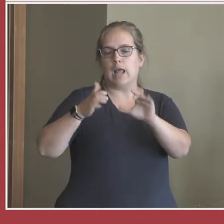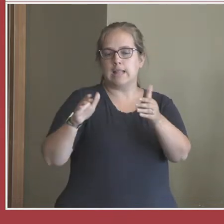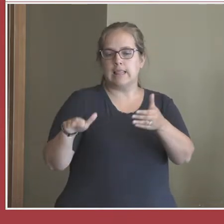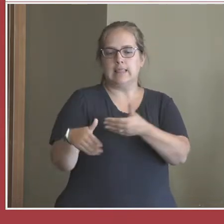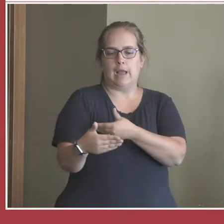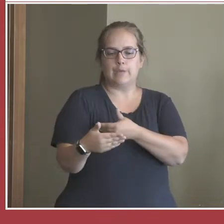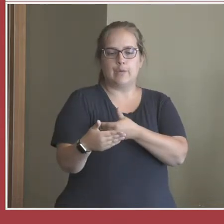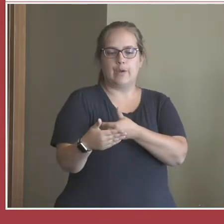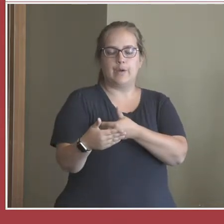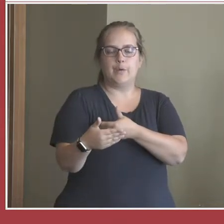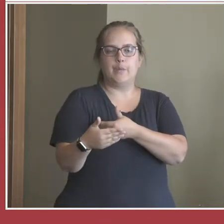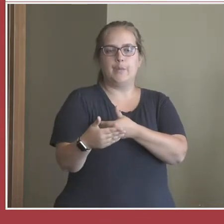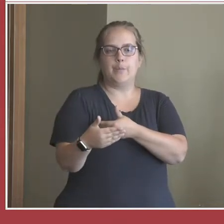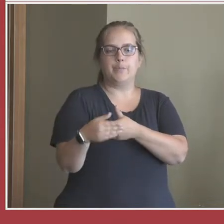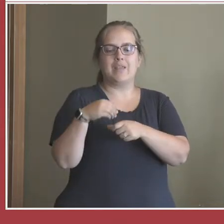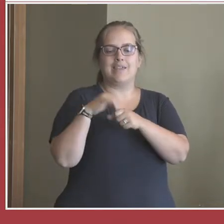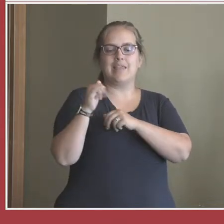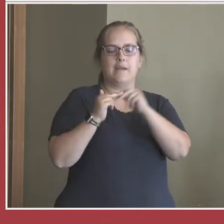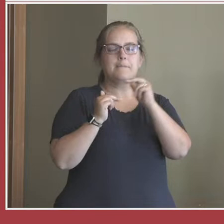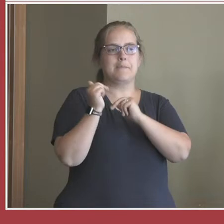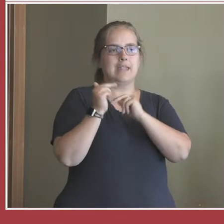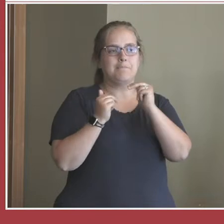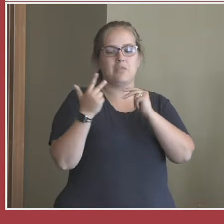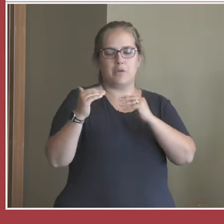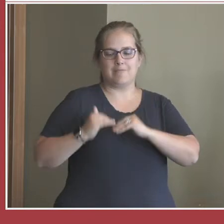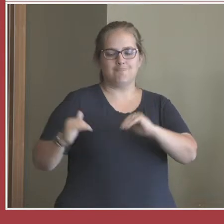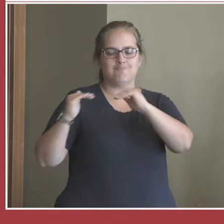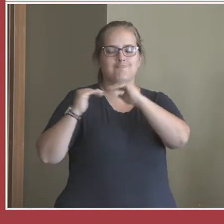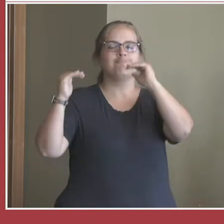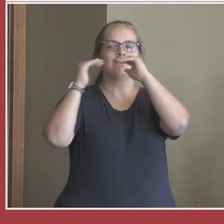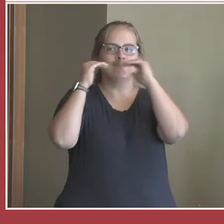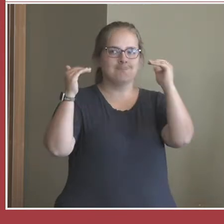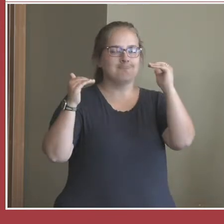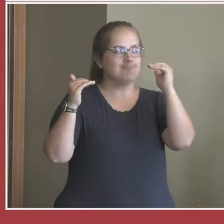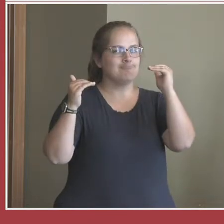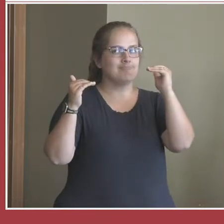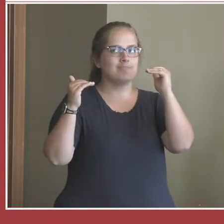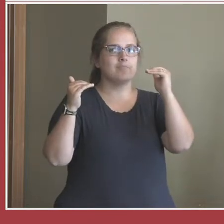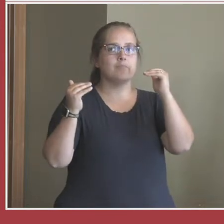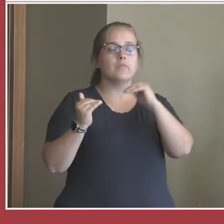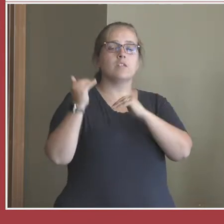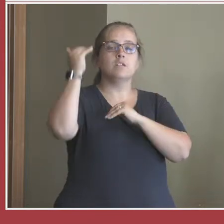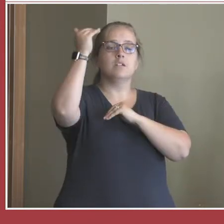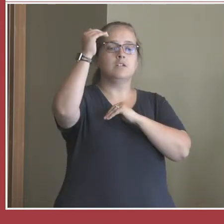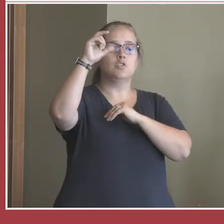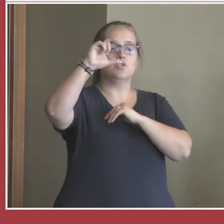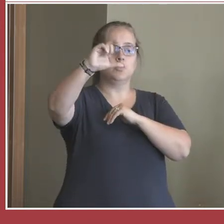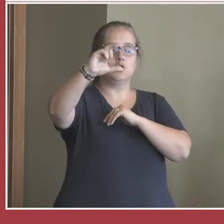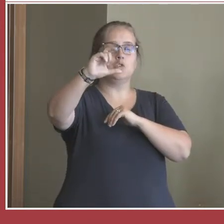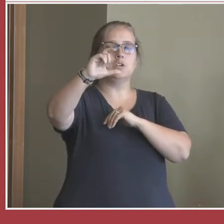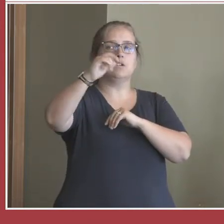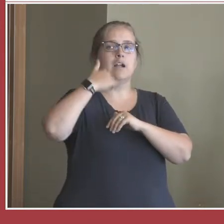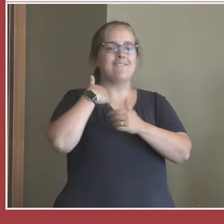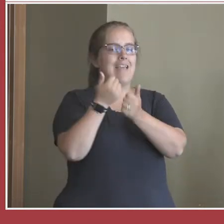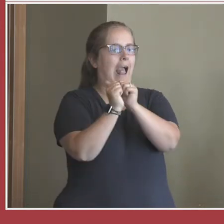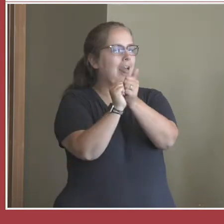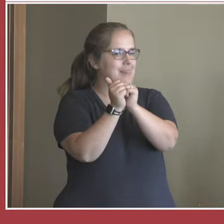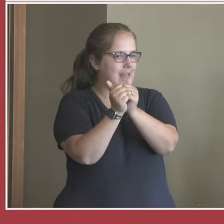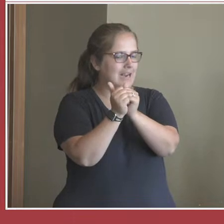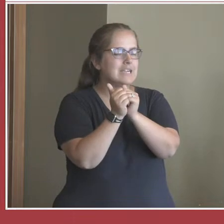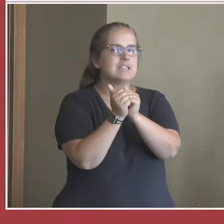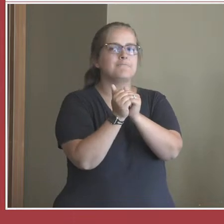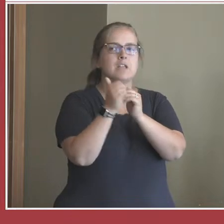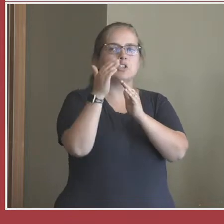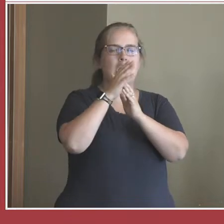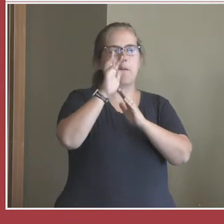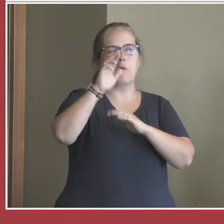classrooms in this building are located. Moving to the top of the image, we have the athletics in the